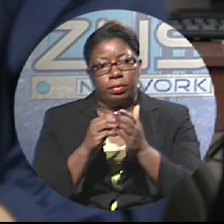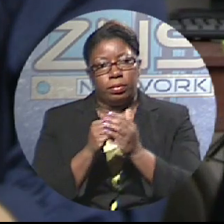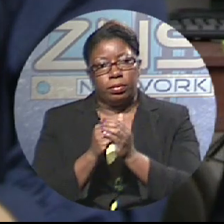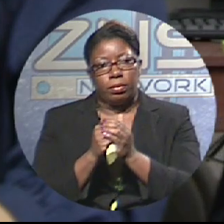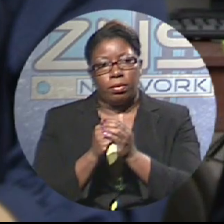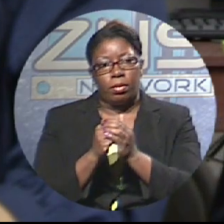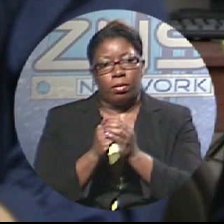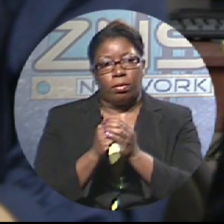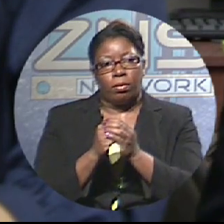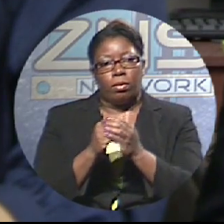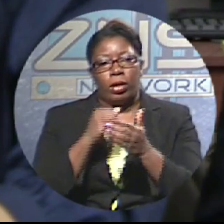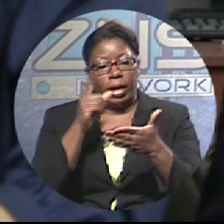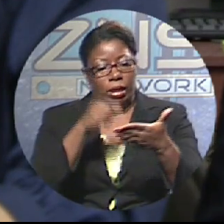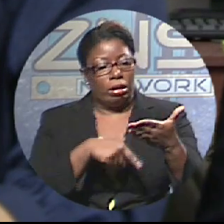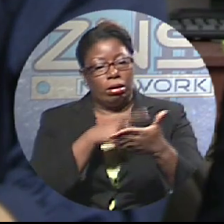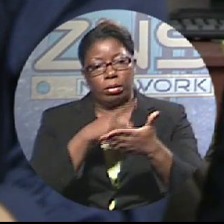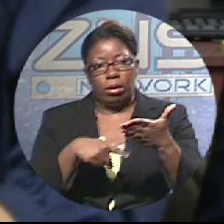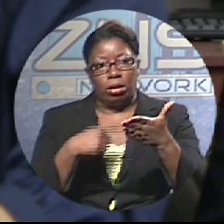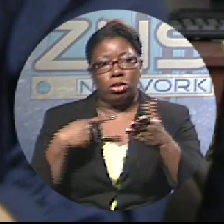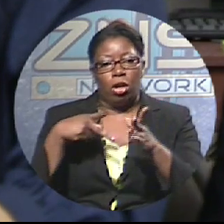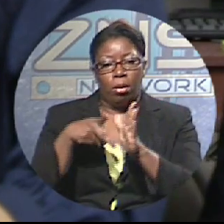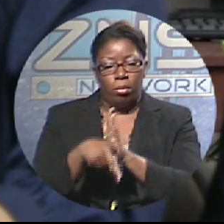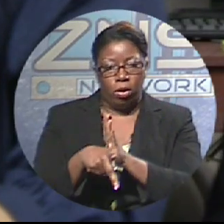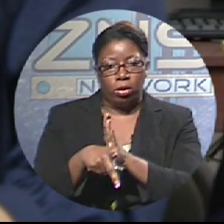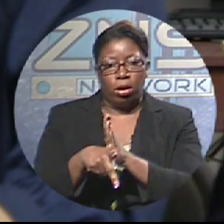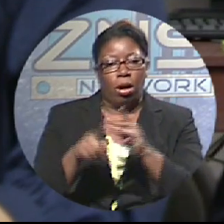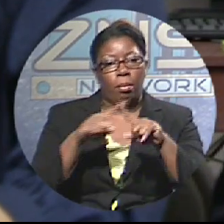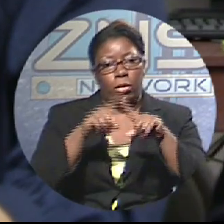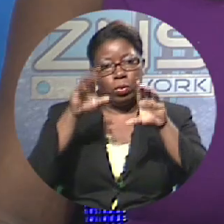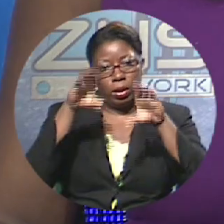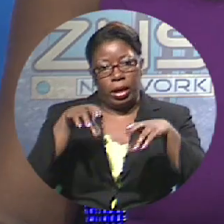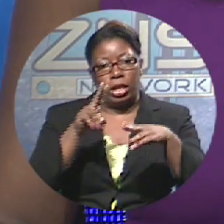murder, but we can do all that we could to reduce them.